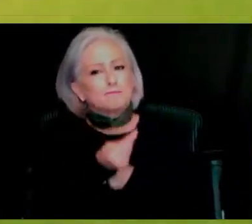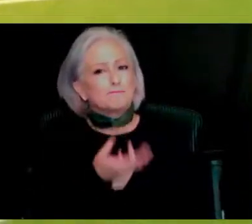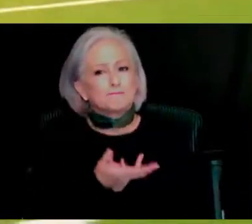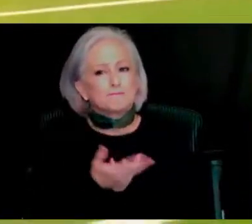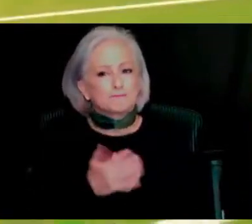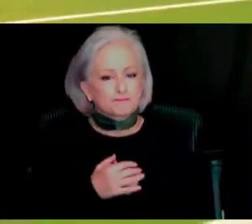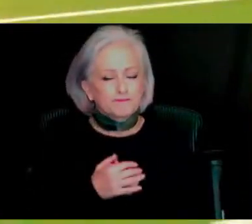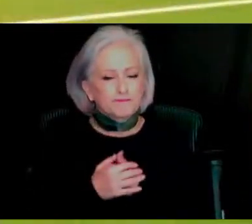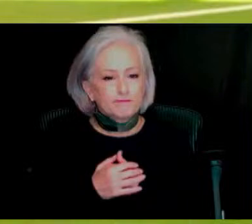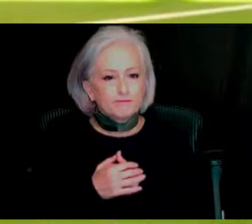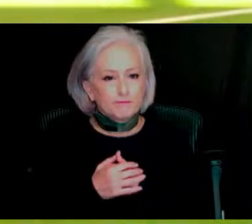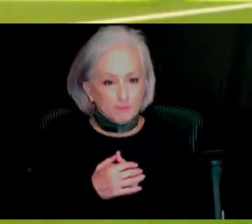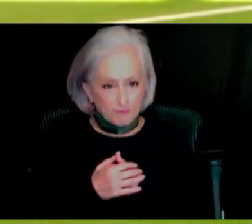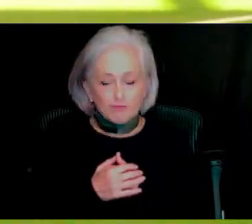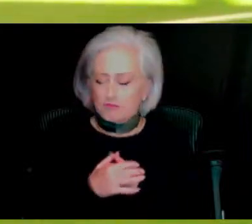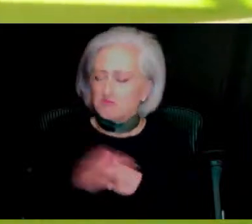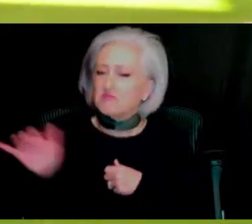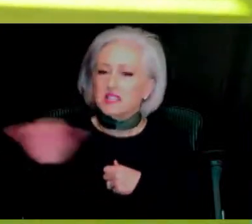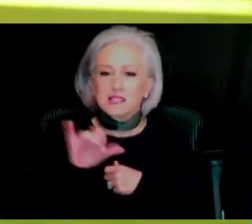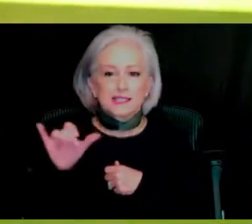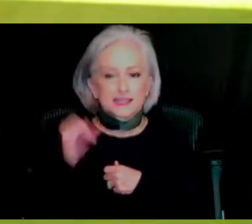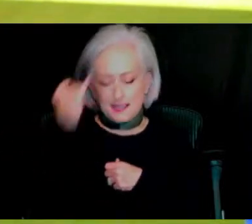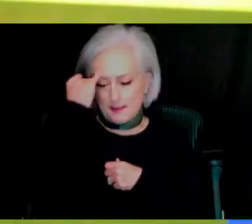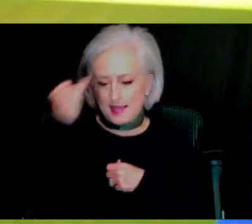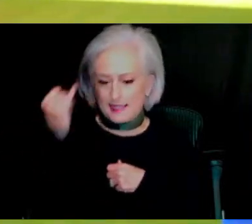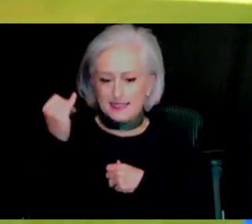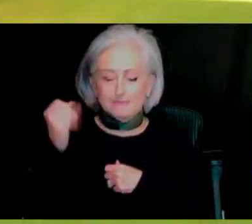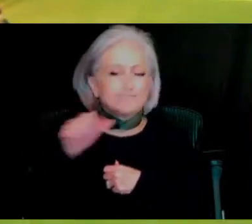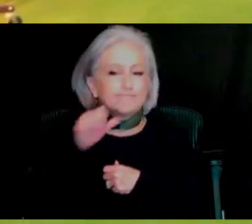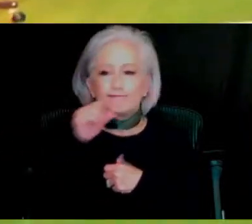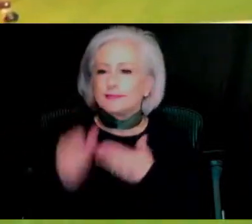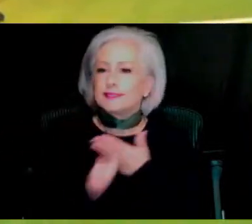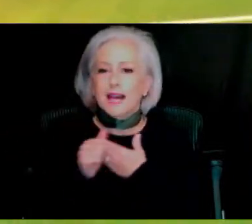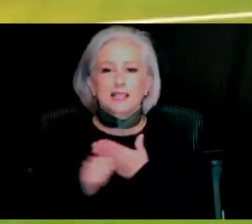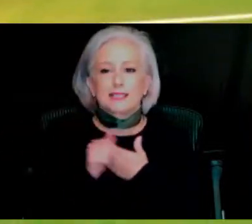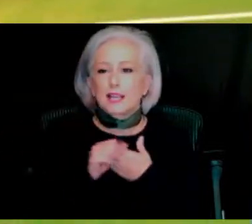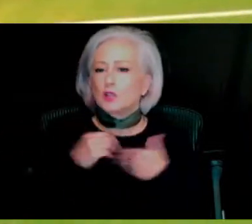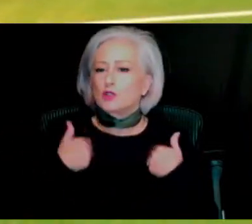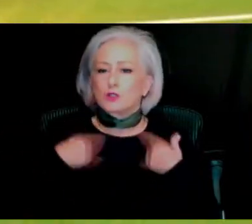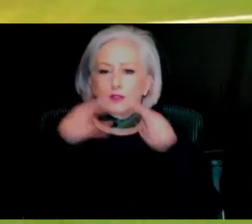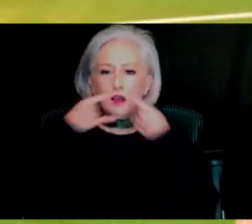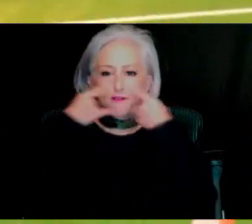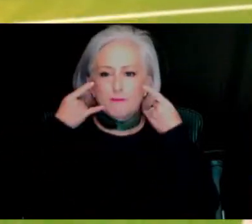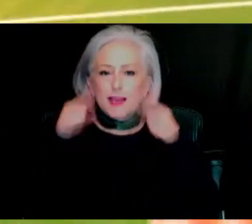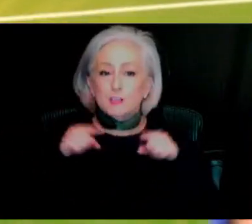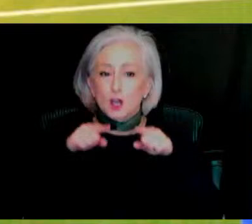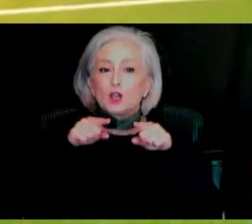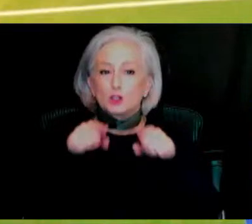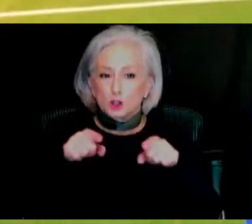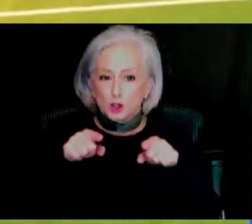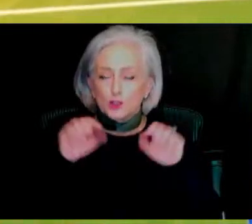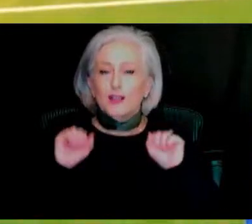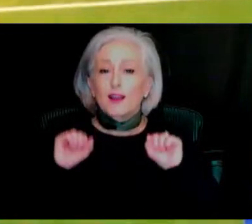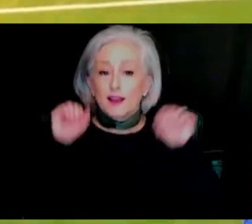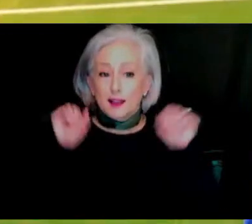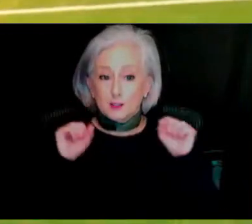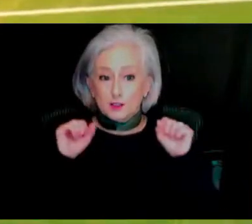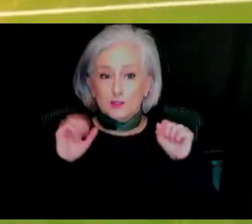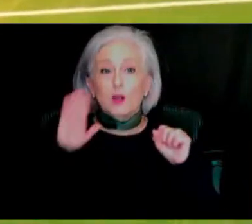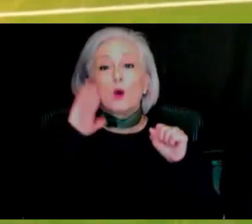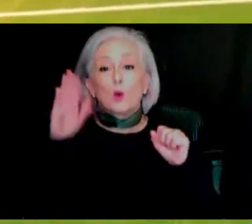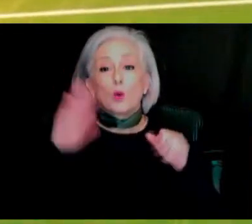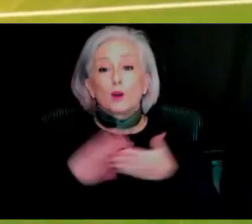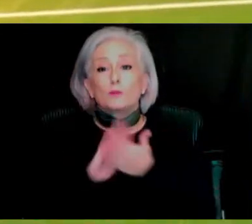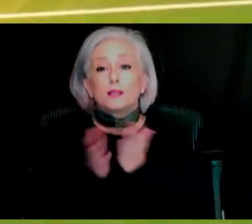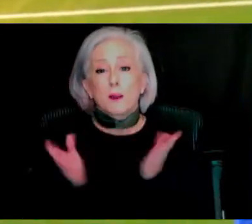masks? Pretty much the same thing. It is not dangerous to wear a mask during exercise. You will get winded more quickly because you are breathing through the mask.